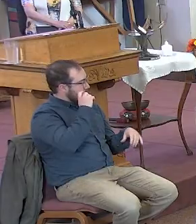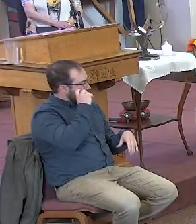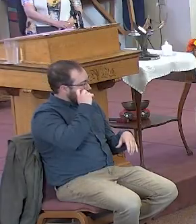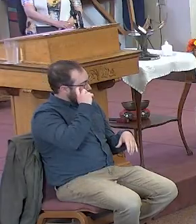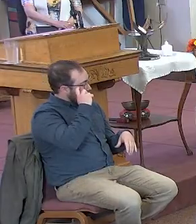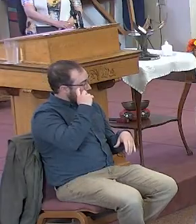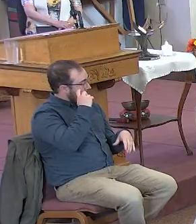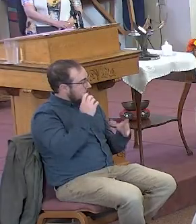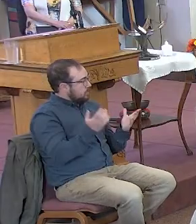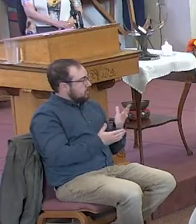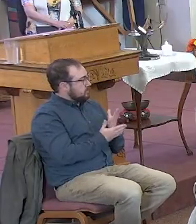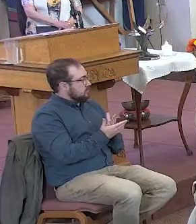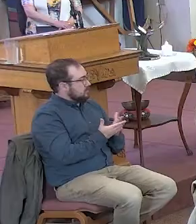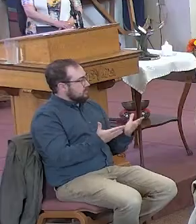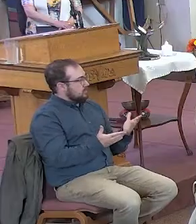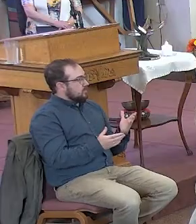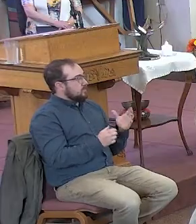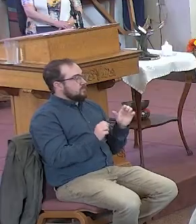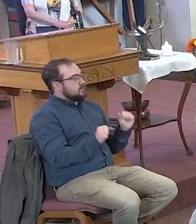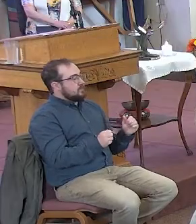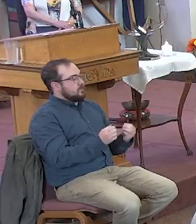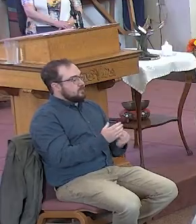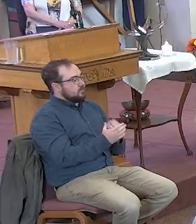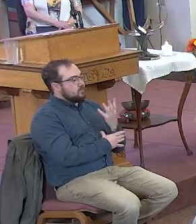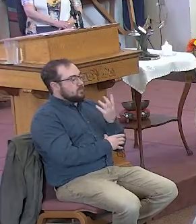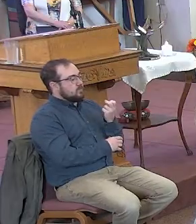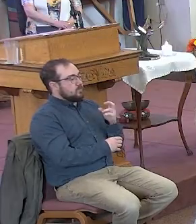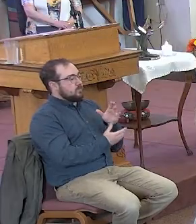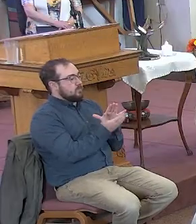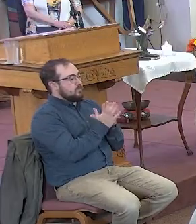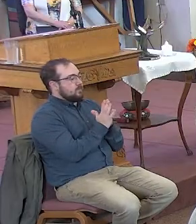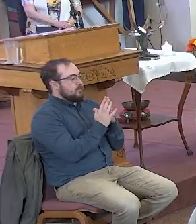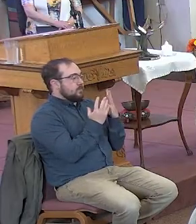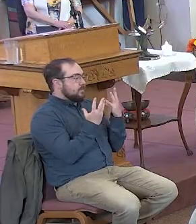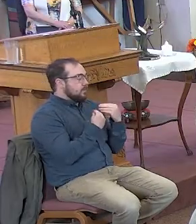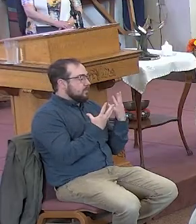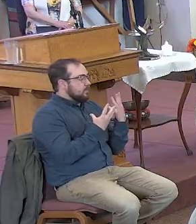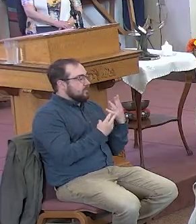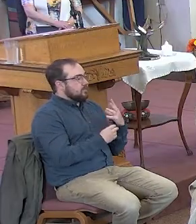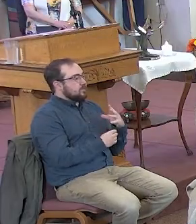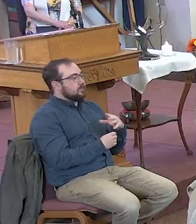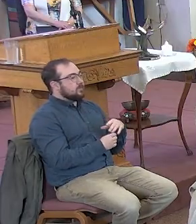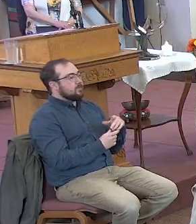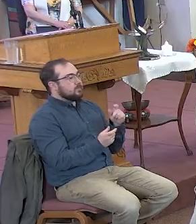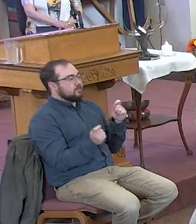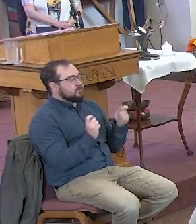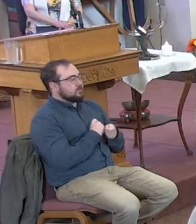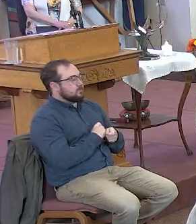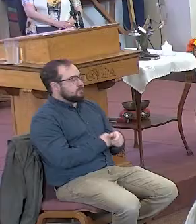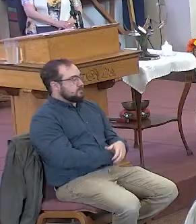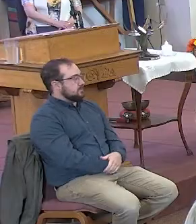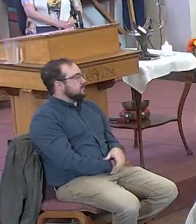you guys think might grow or become beautiful and somehow change?